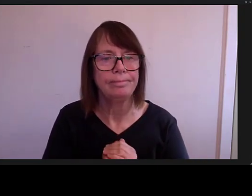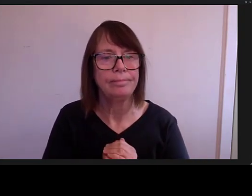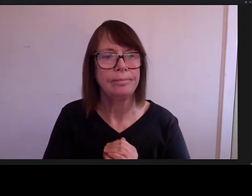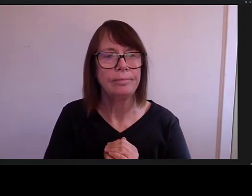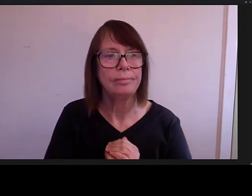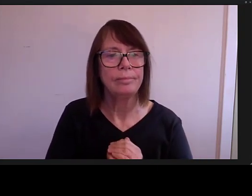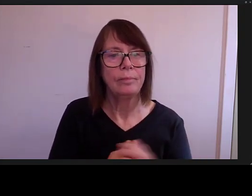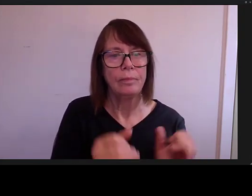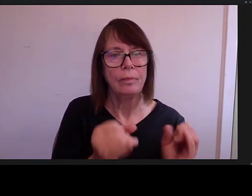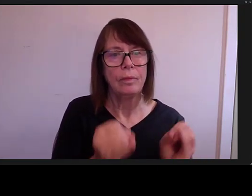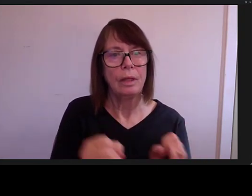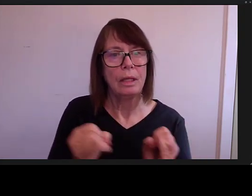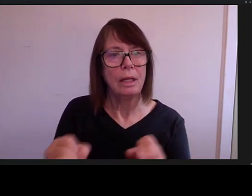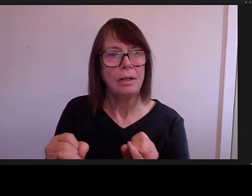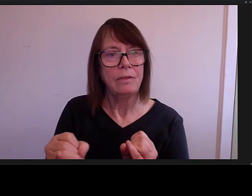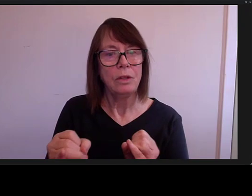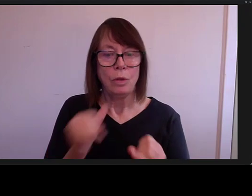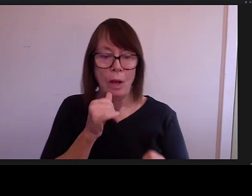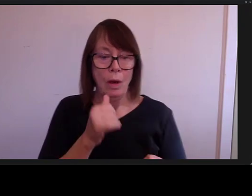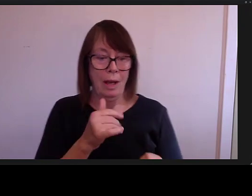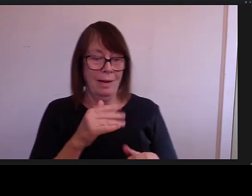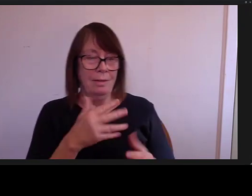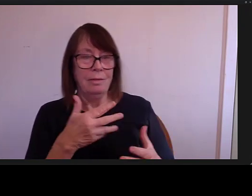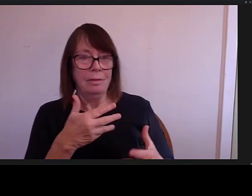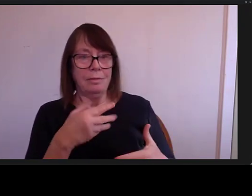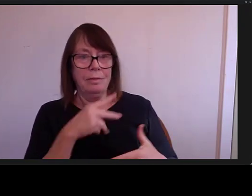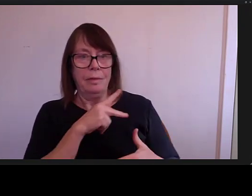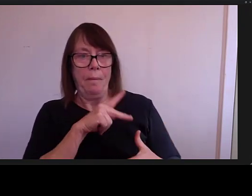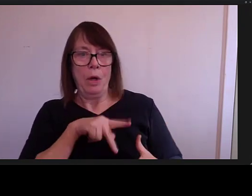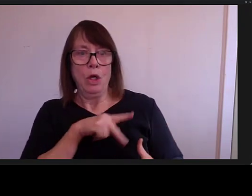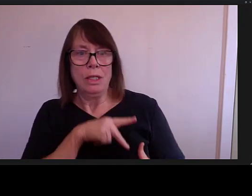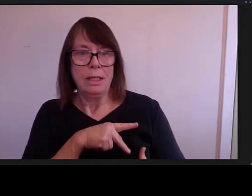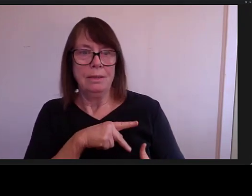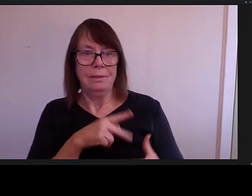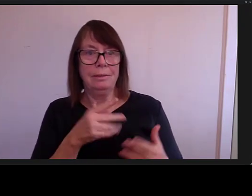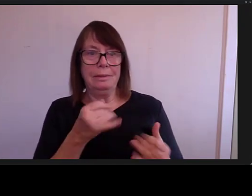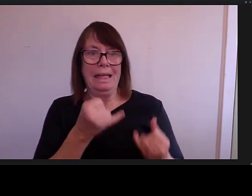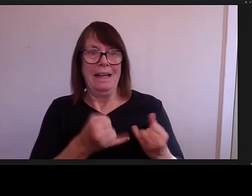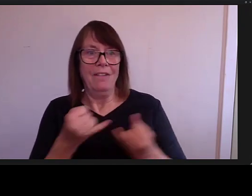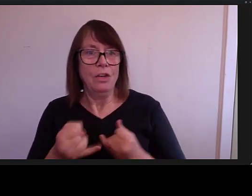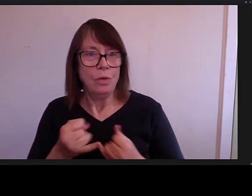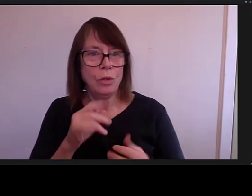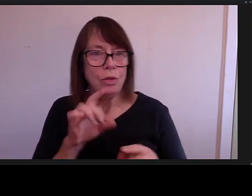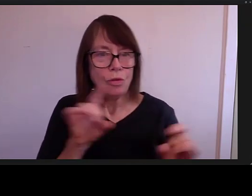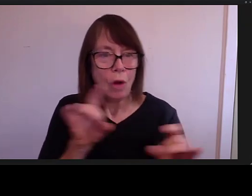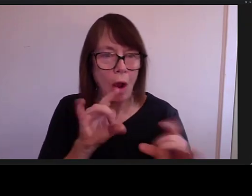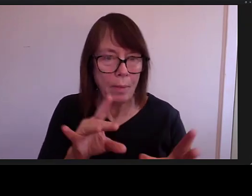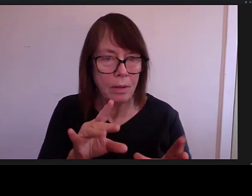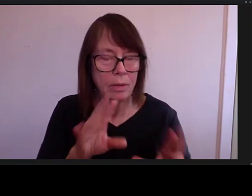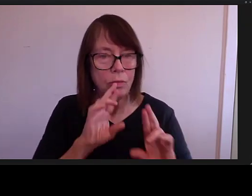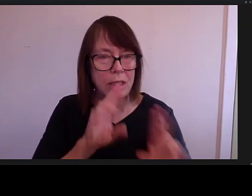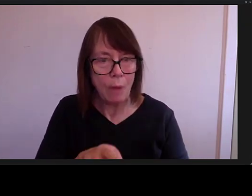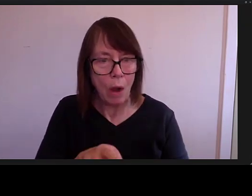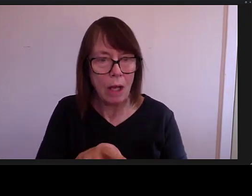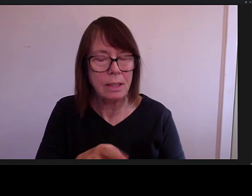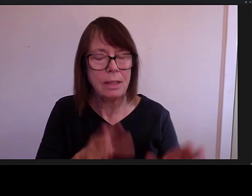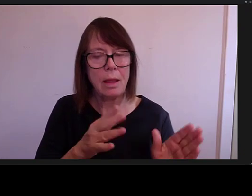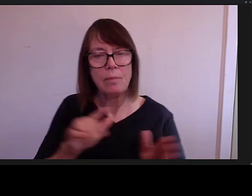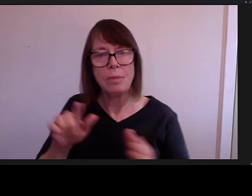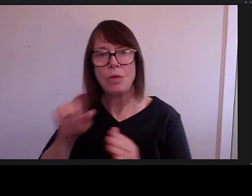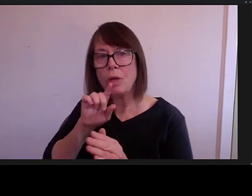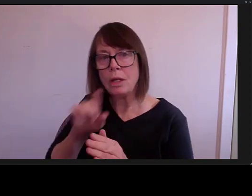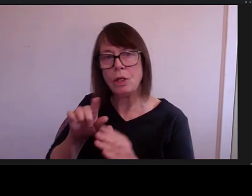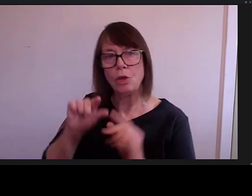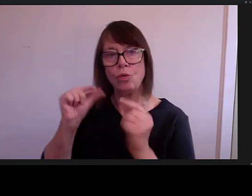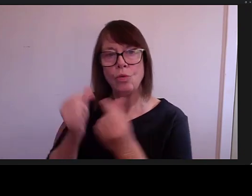and interpersonal trauma that we talked at the beginning, that focus a lot on individual response, it really requires